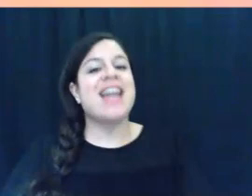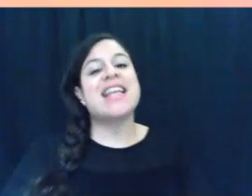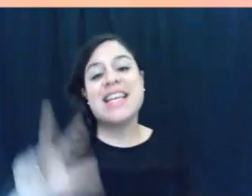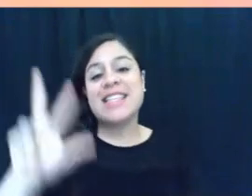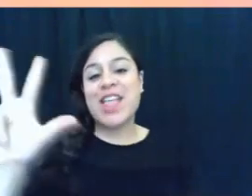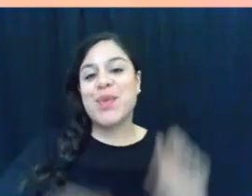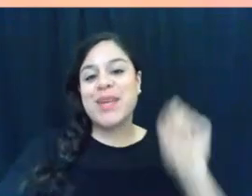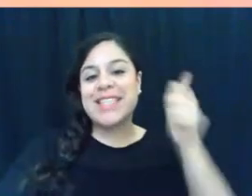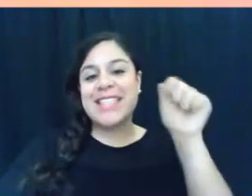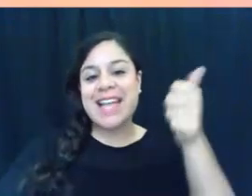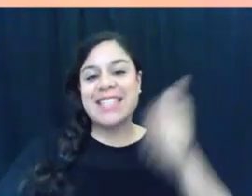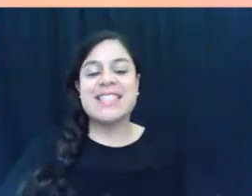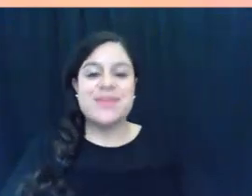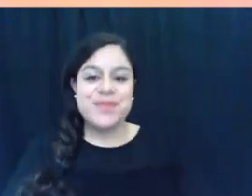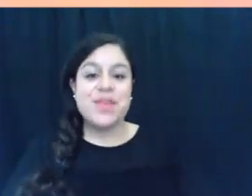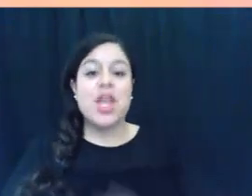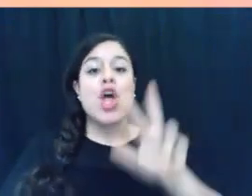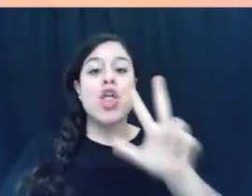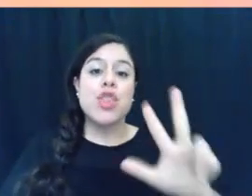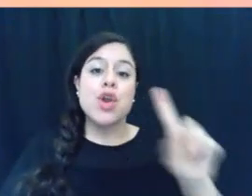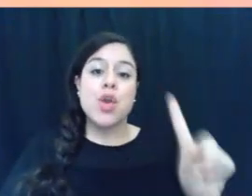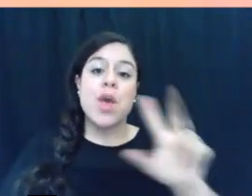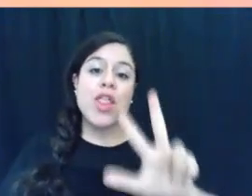That is 310.